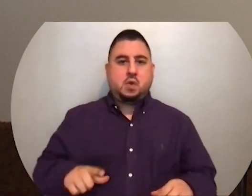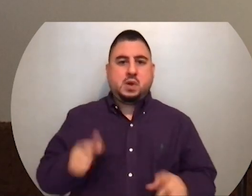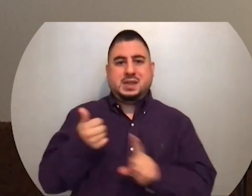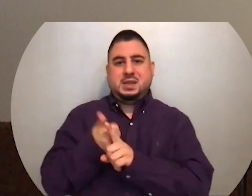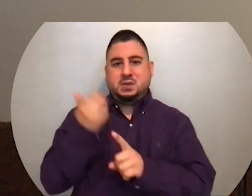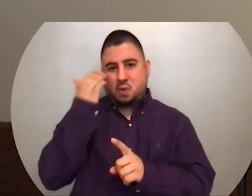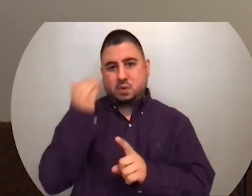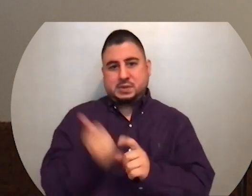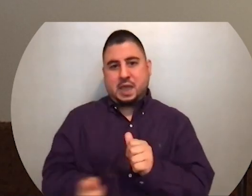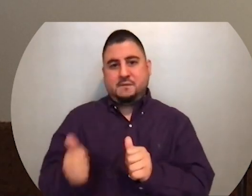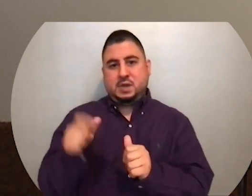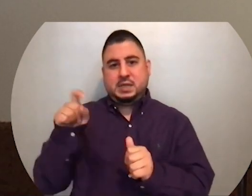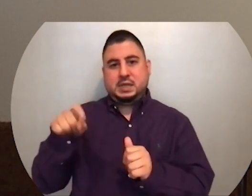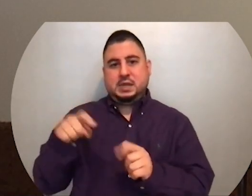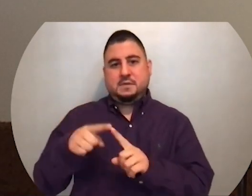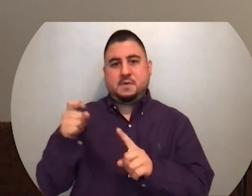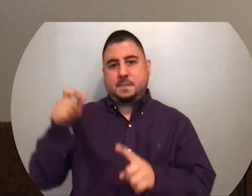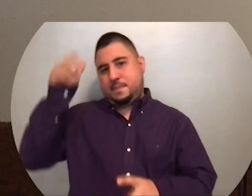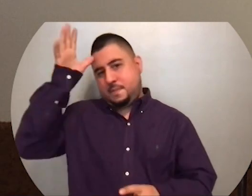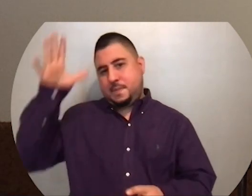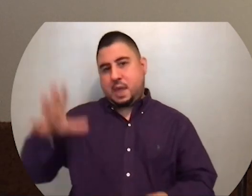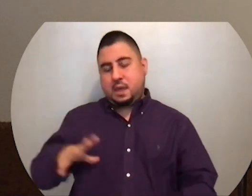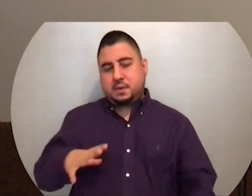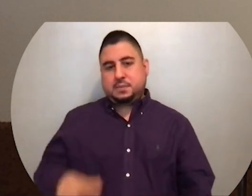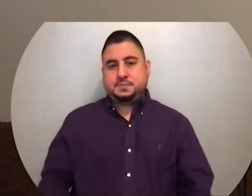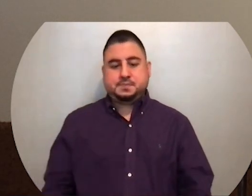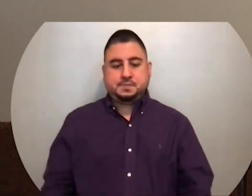knows every deed of man.